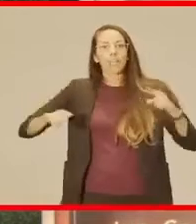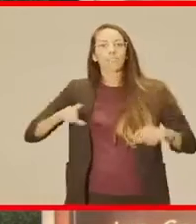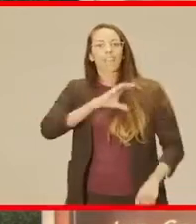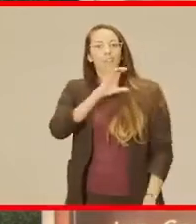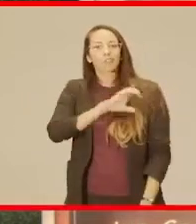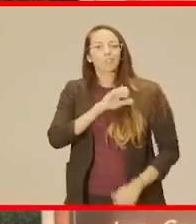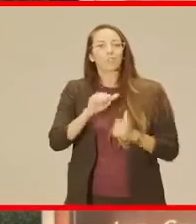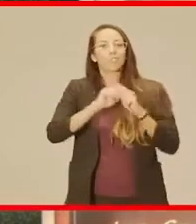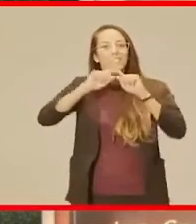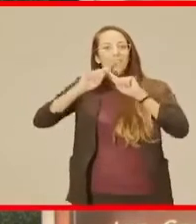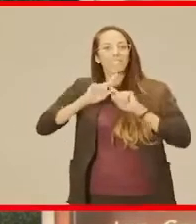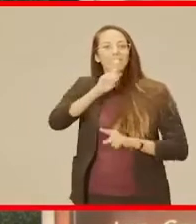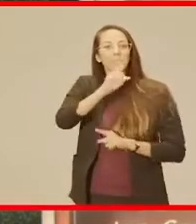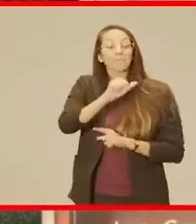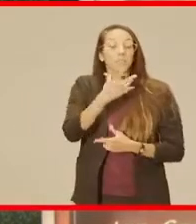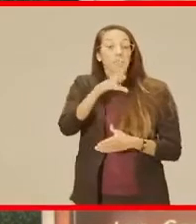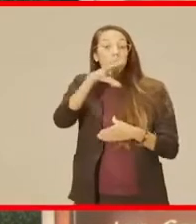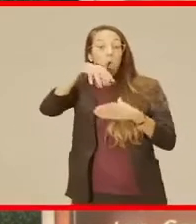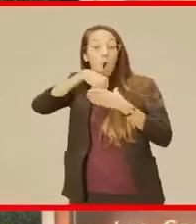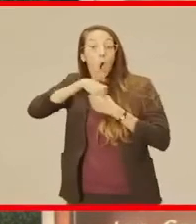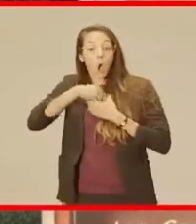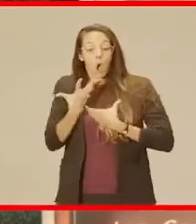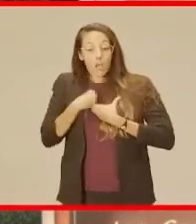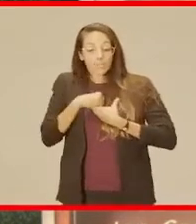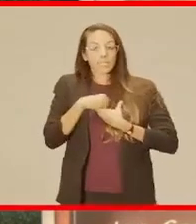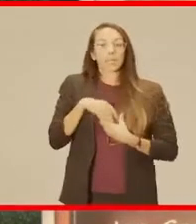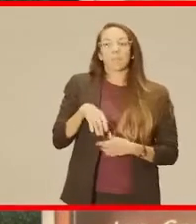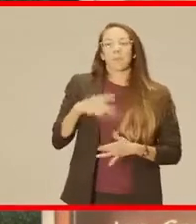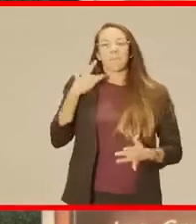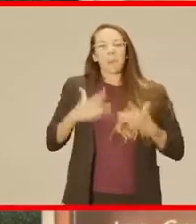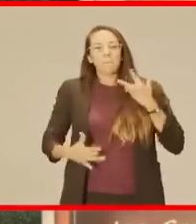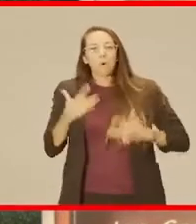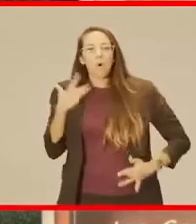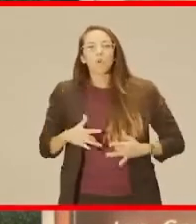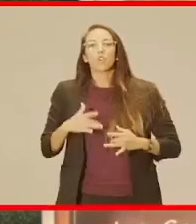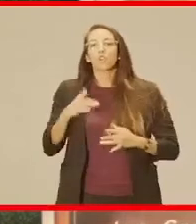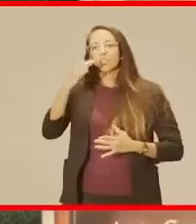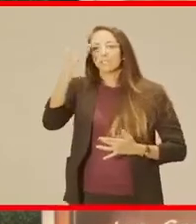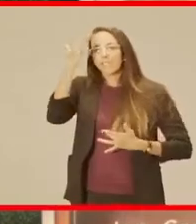including autism, bipolar disorder,